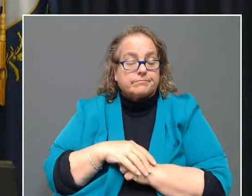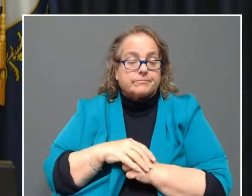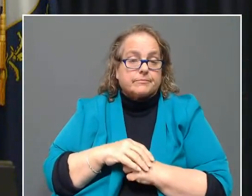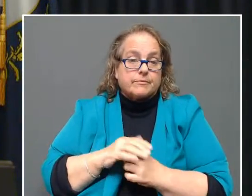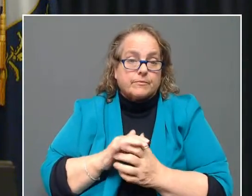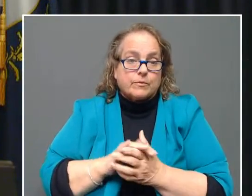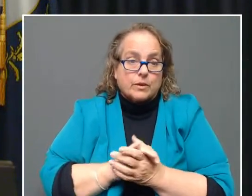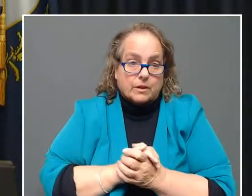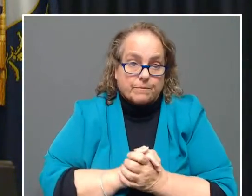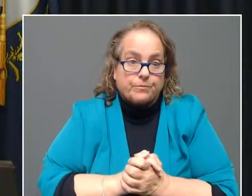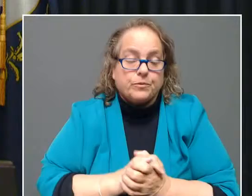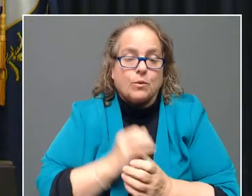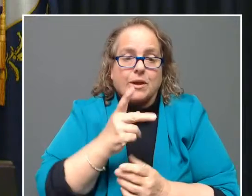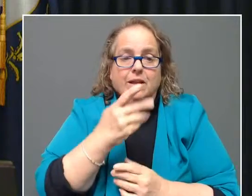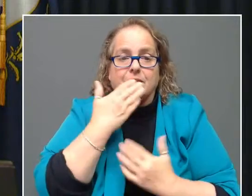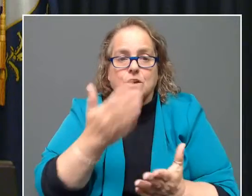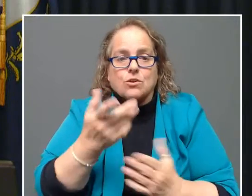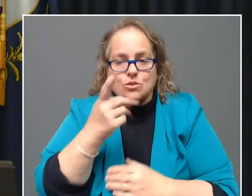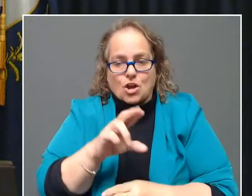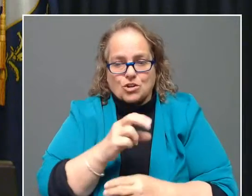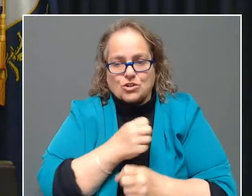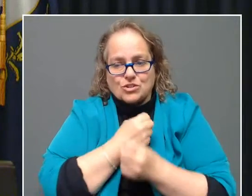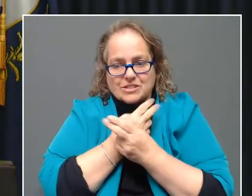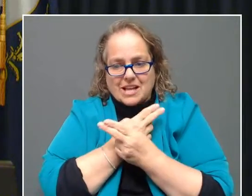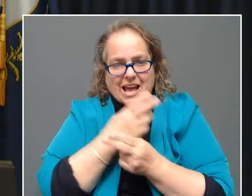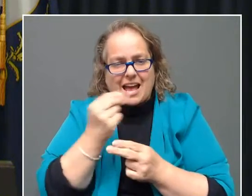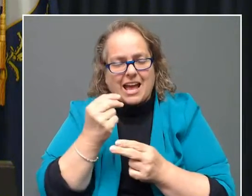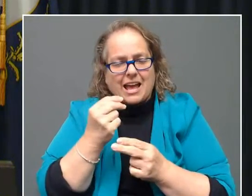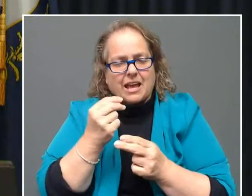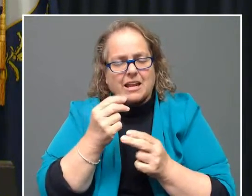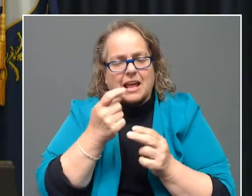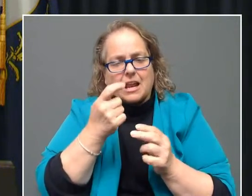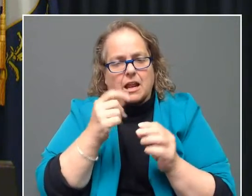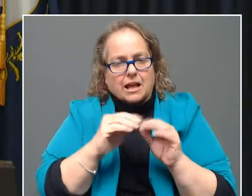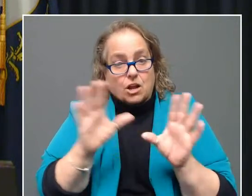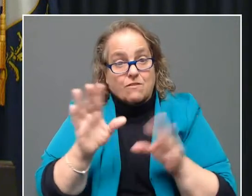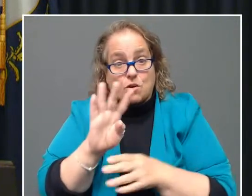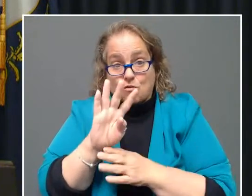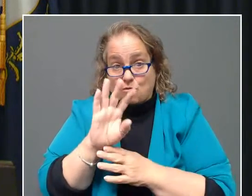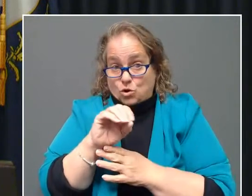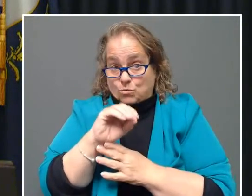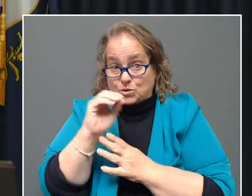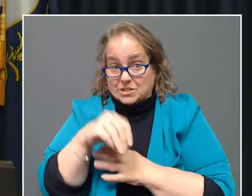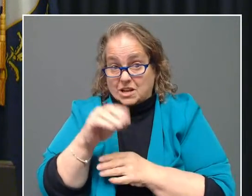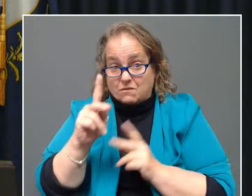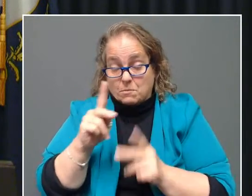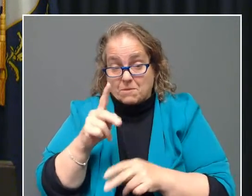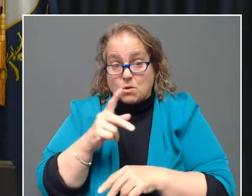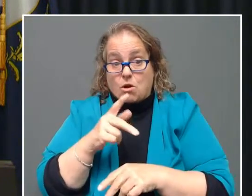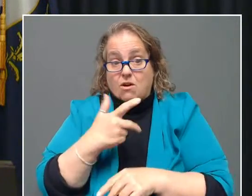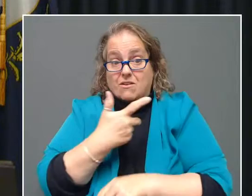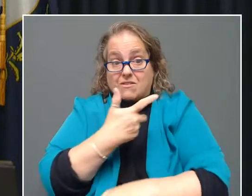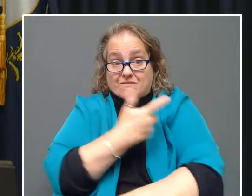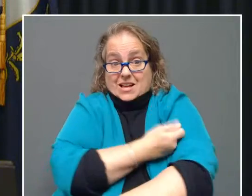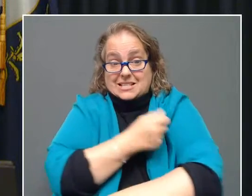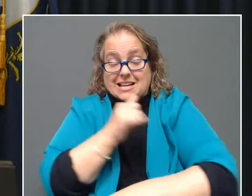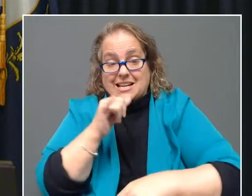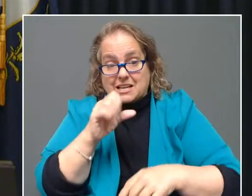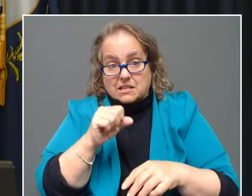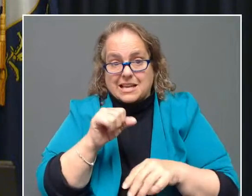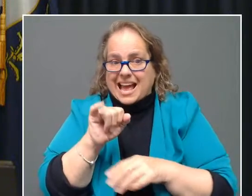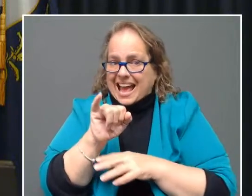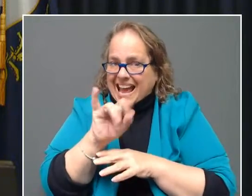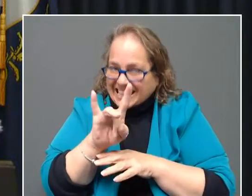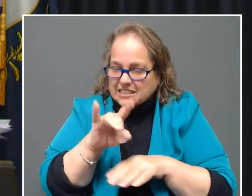Thank you to Dr. Stack. And just as a brief clarification, the 40% of individuals vaccinated is based on 18 and up.